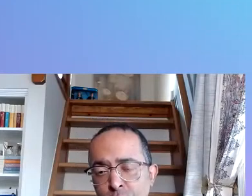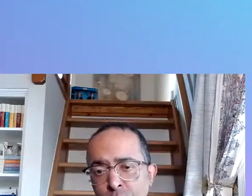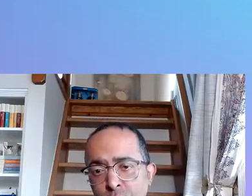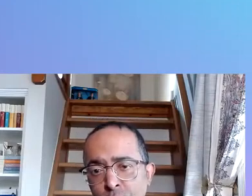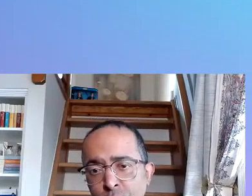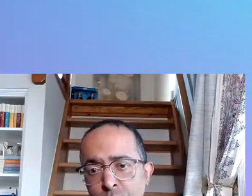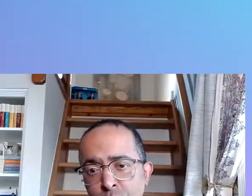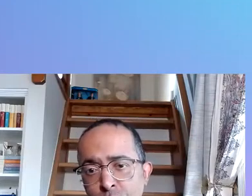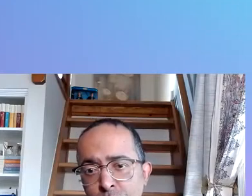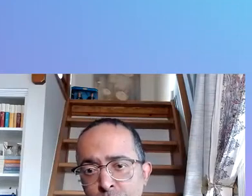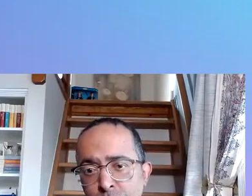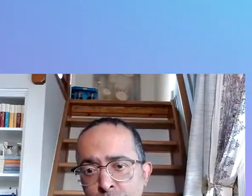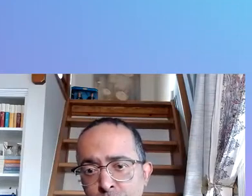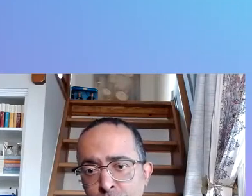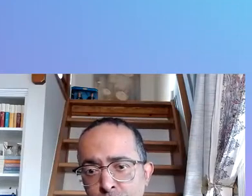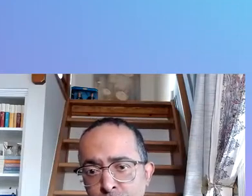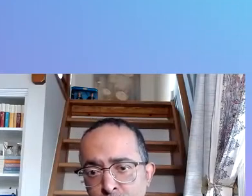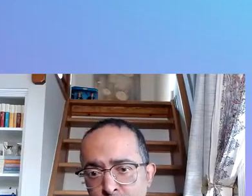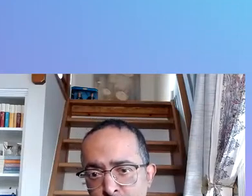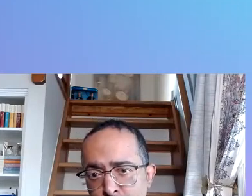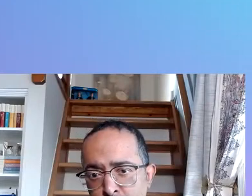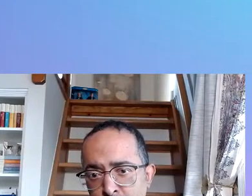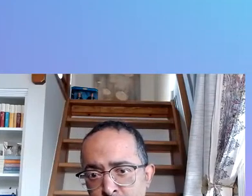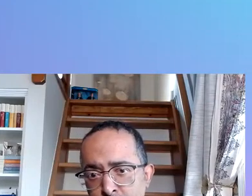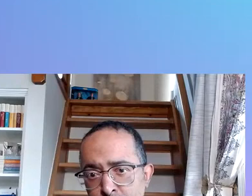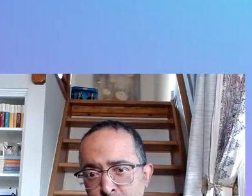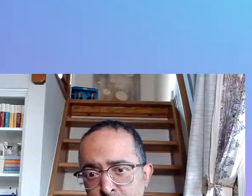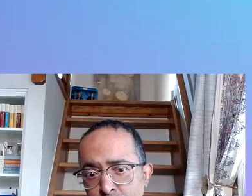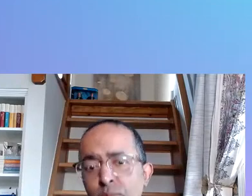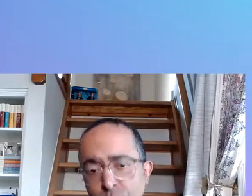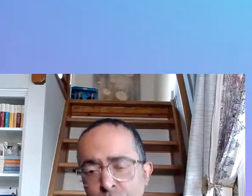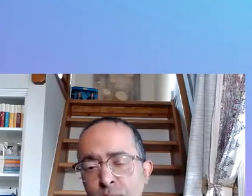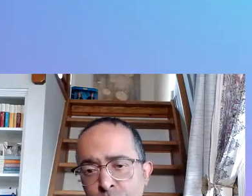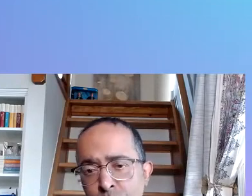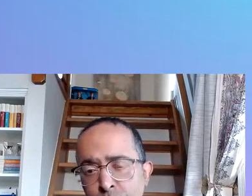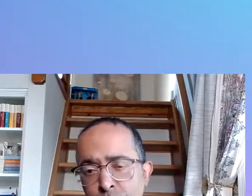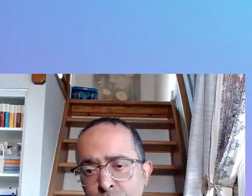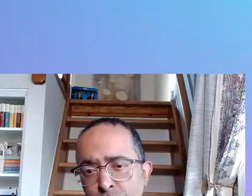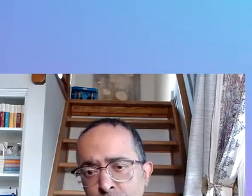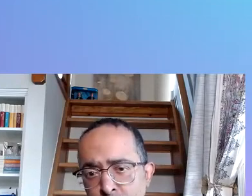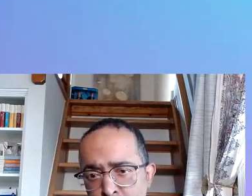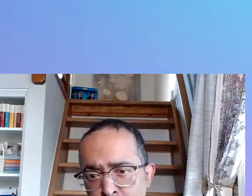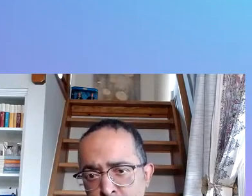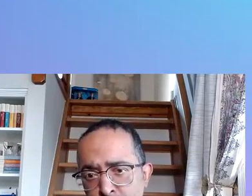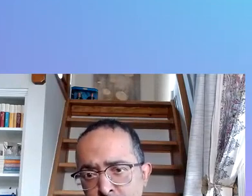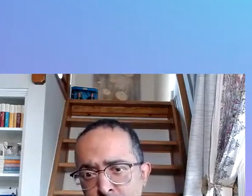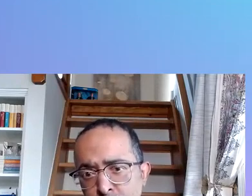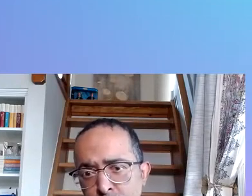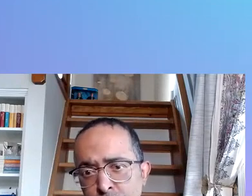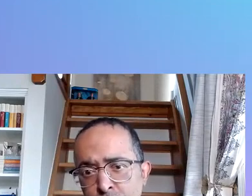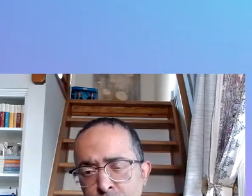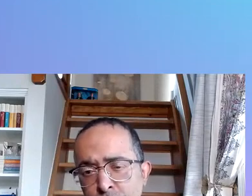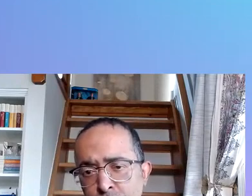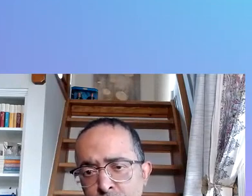involve, which at the core, design is empathy, right? That's a powerful tool.